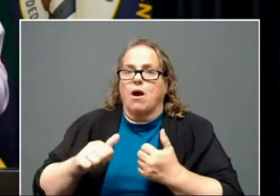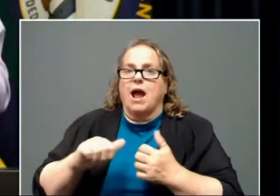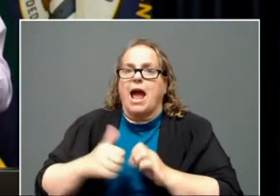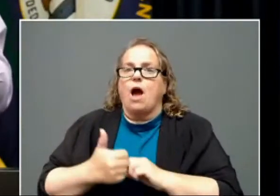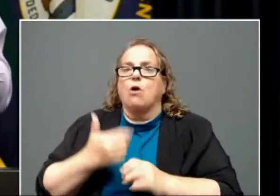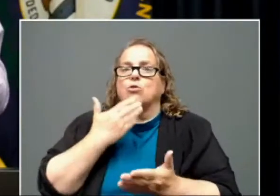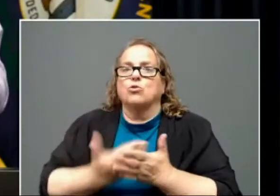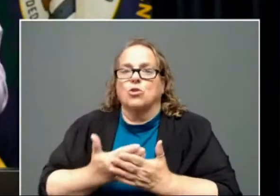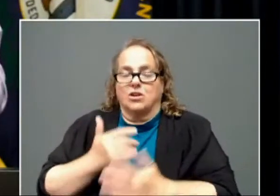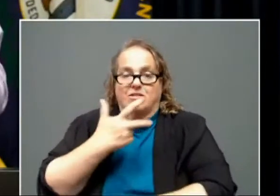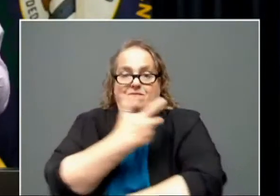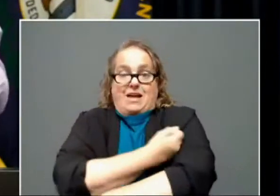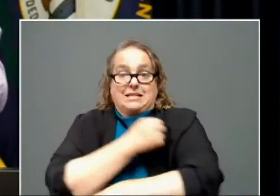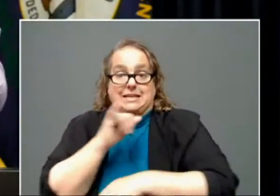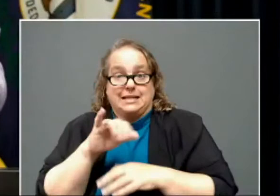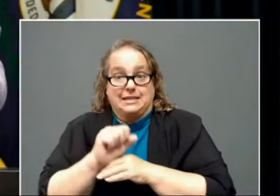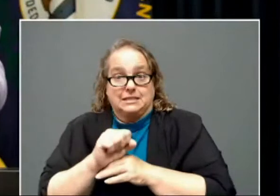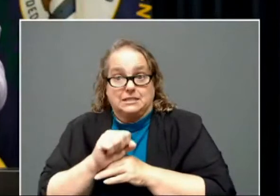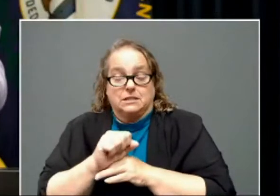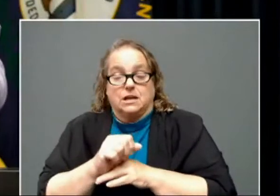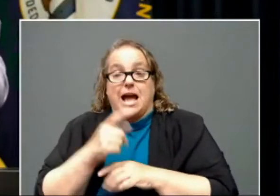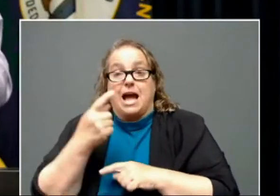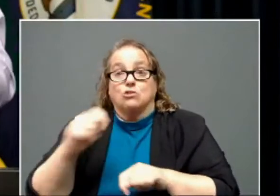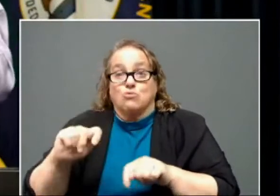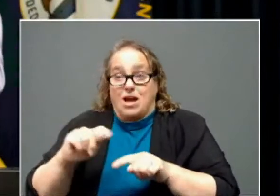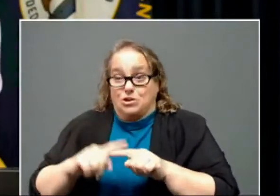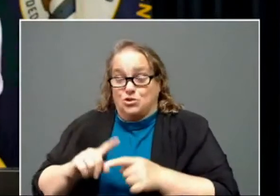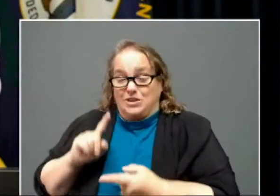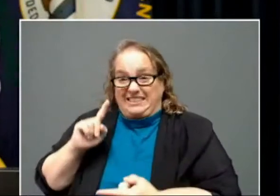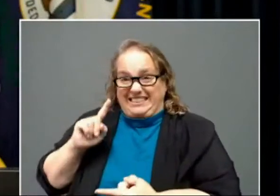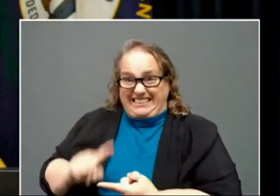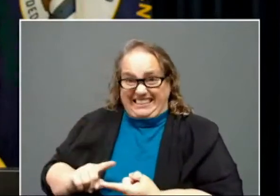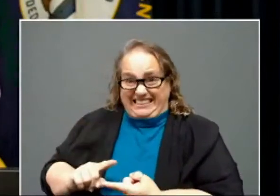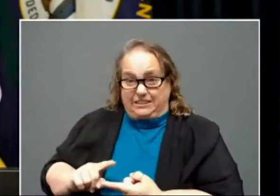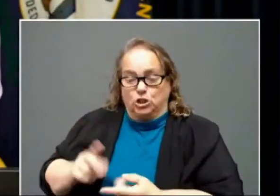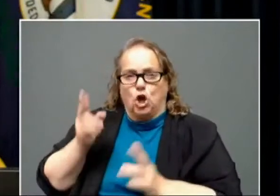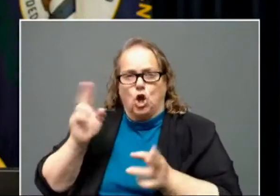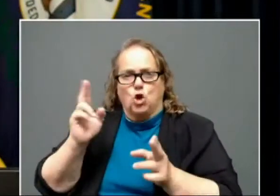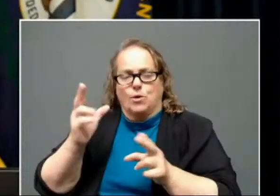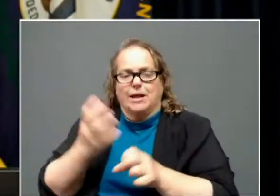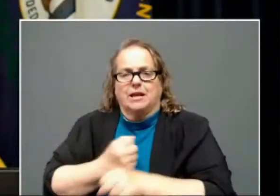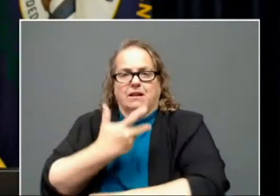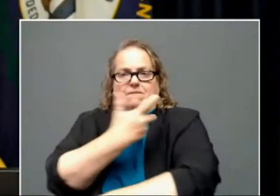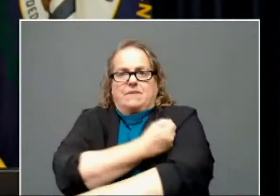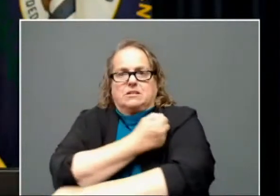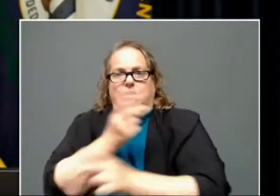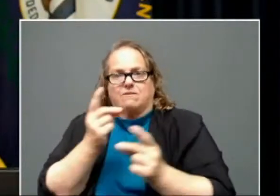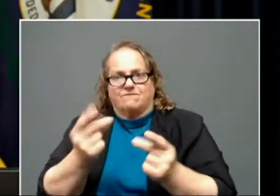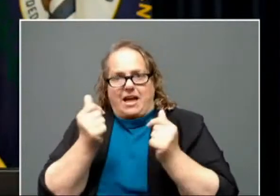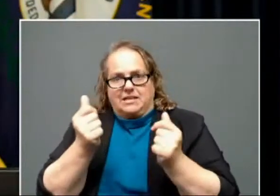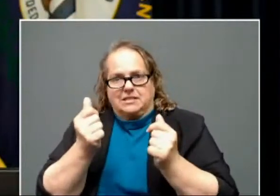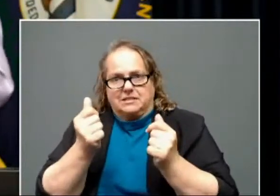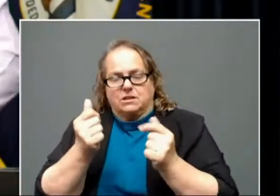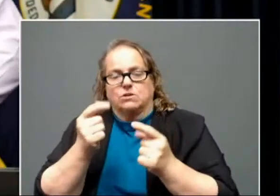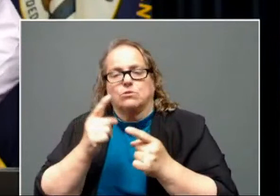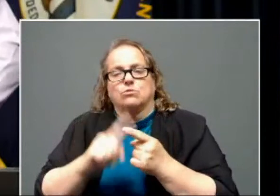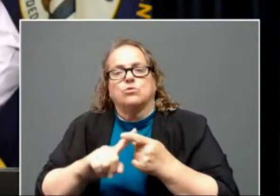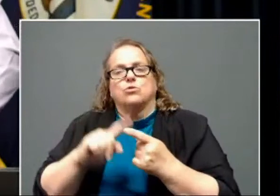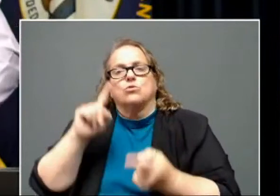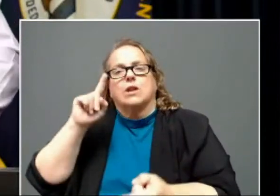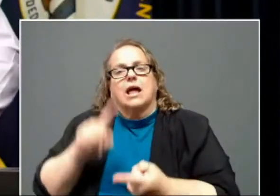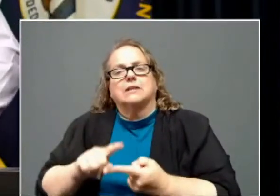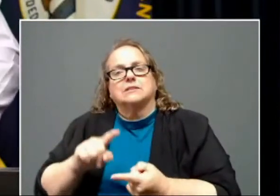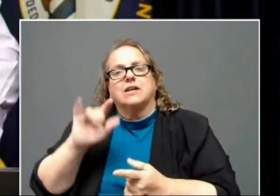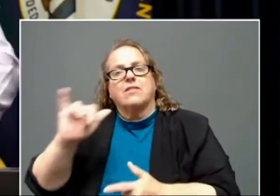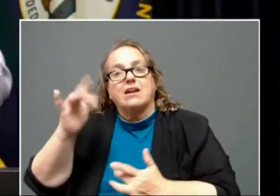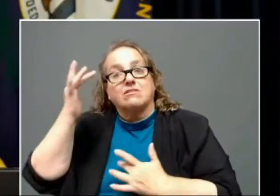way to minimize that is to get vaccinated quickly, minimize the propagation of the virus, and put this whole thing behind us. In the United